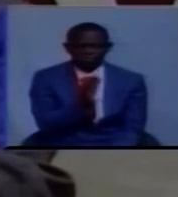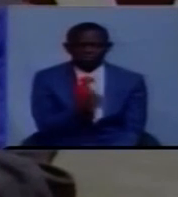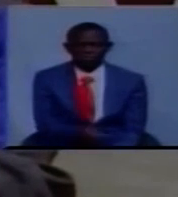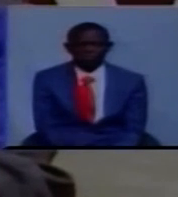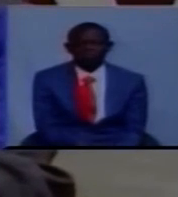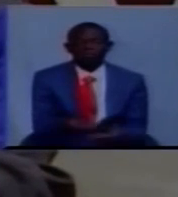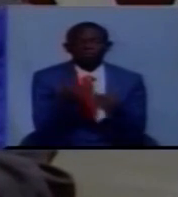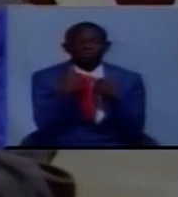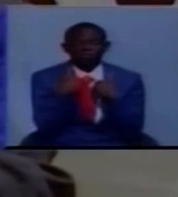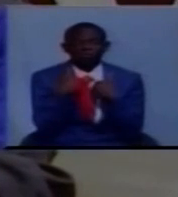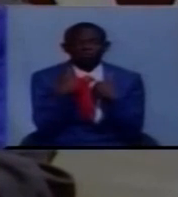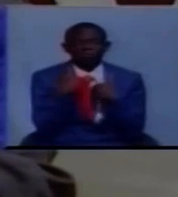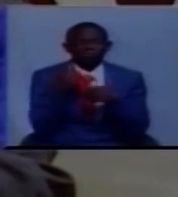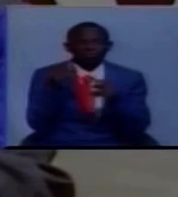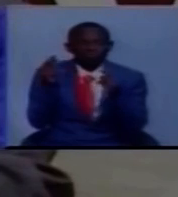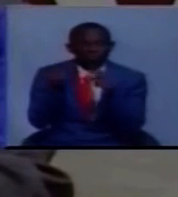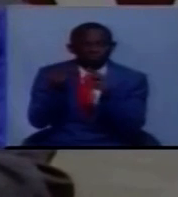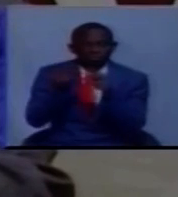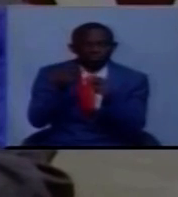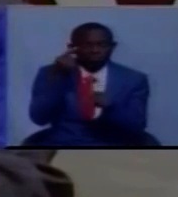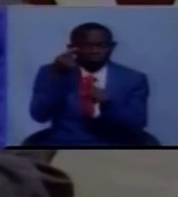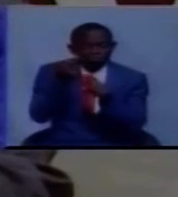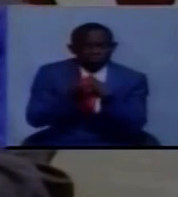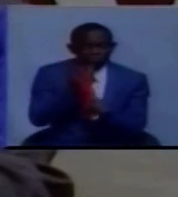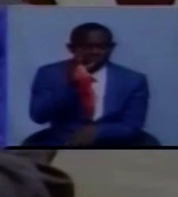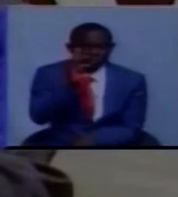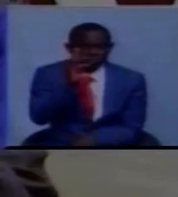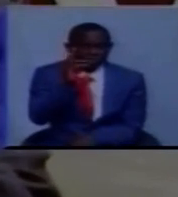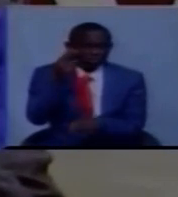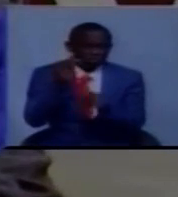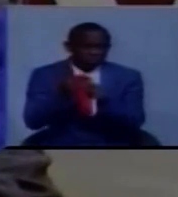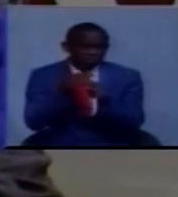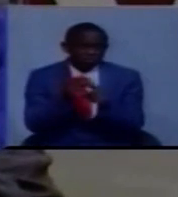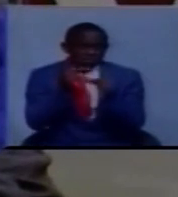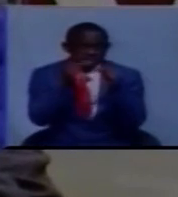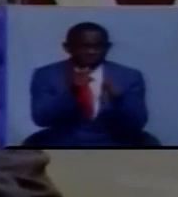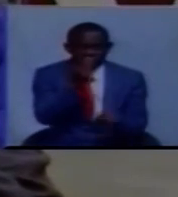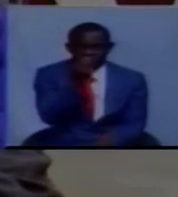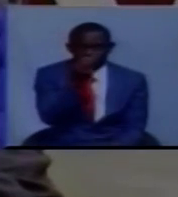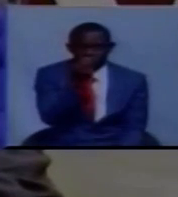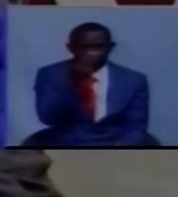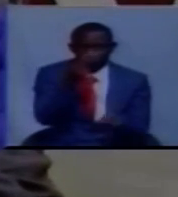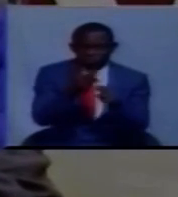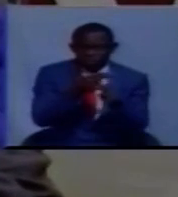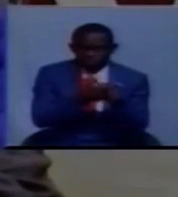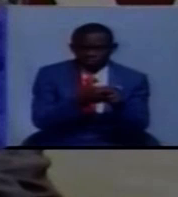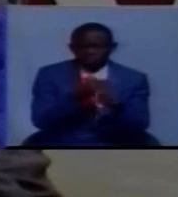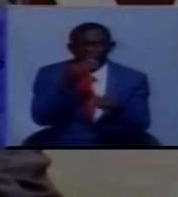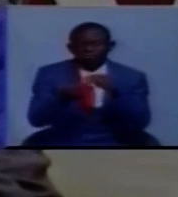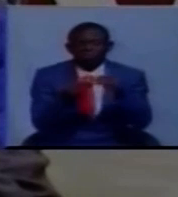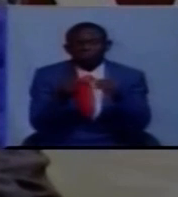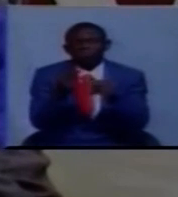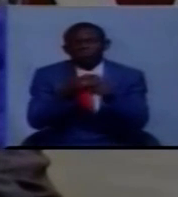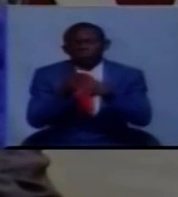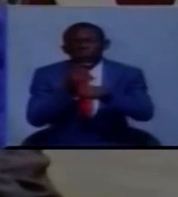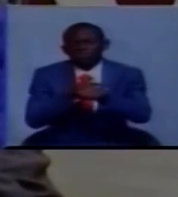months to 12 months. That's short-term contract. Then we have got a contract, excuse me, from 1 year